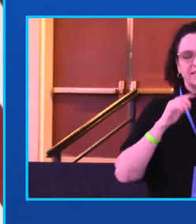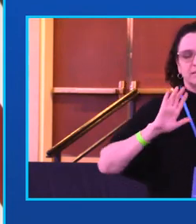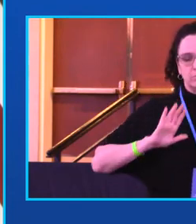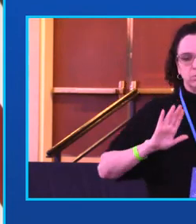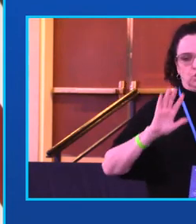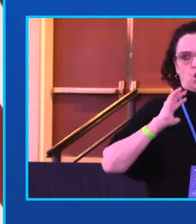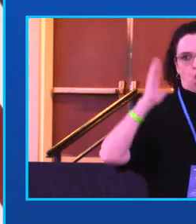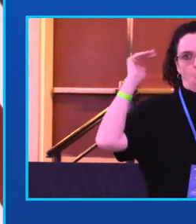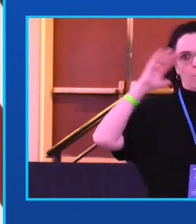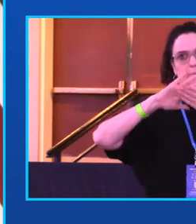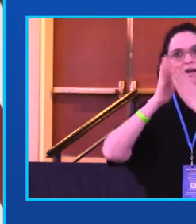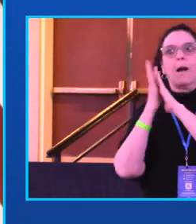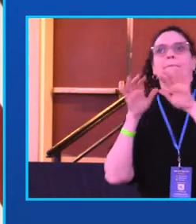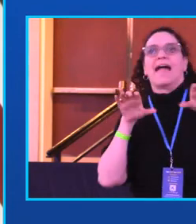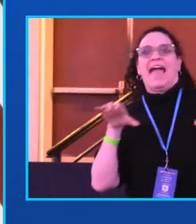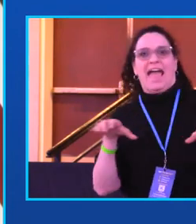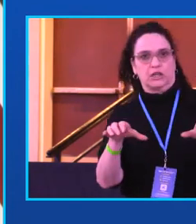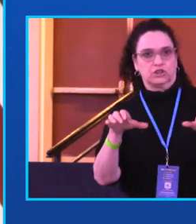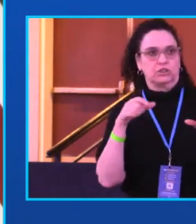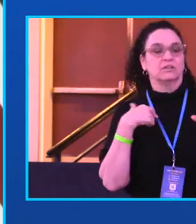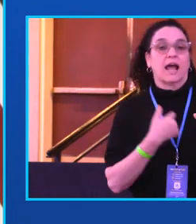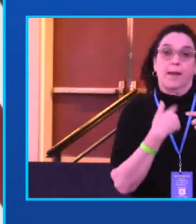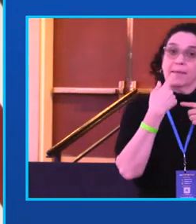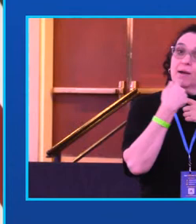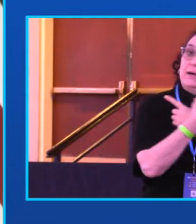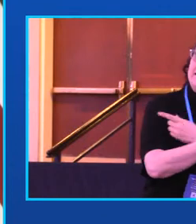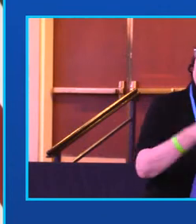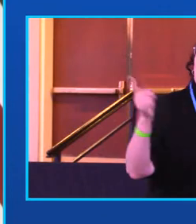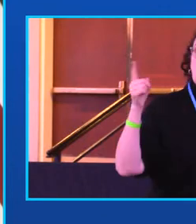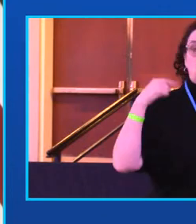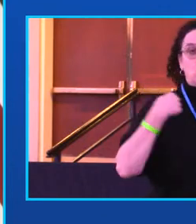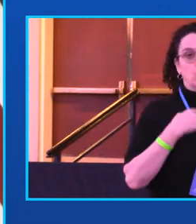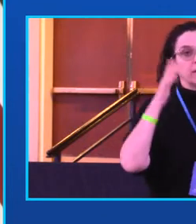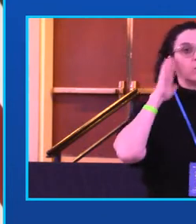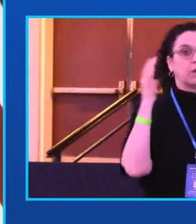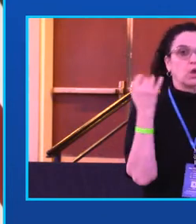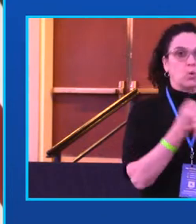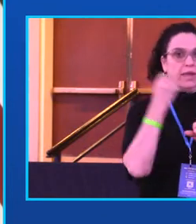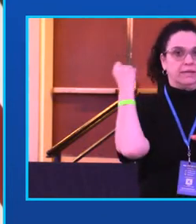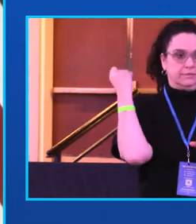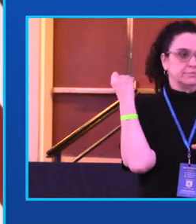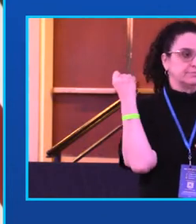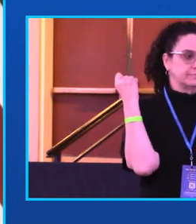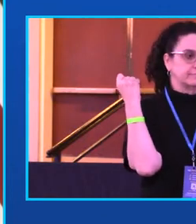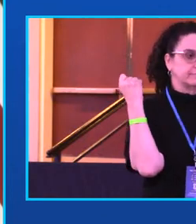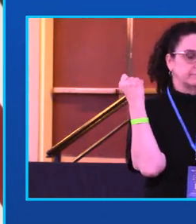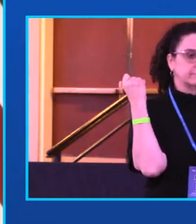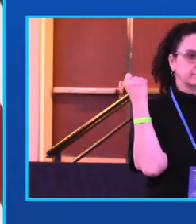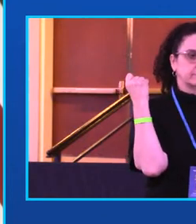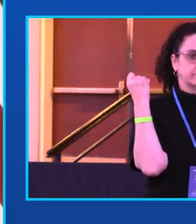the upcoming midterms, and I'm here to tell you, we are going to win.